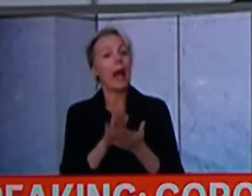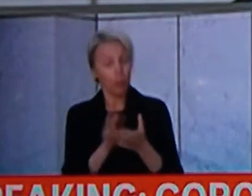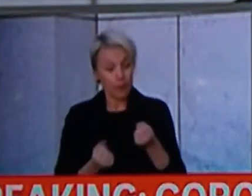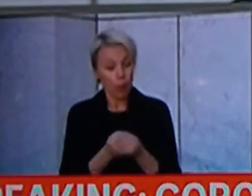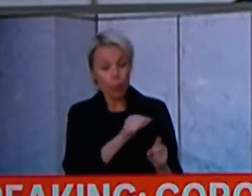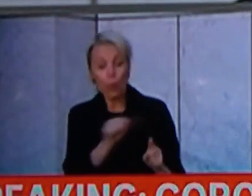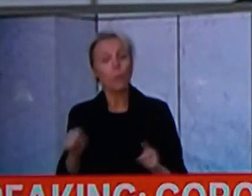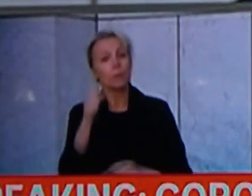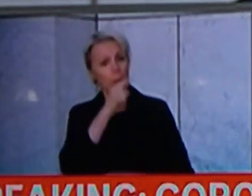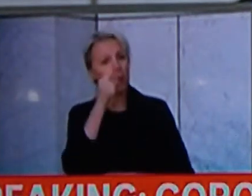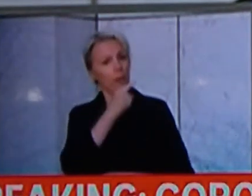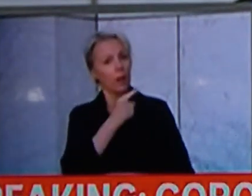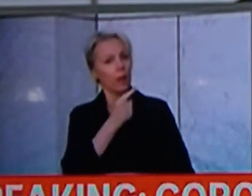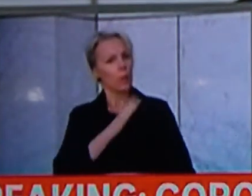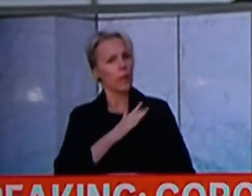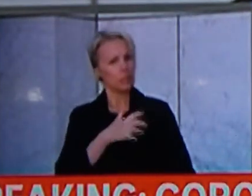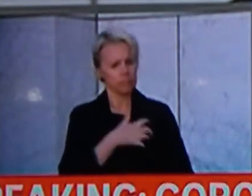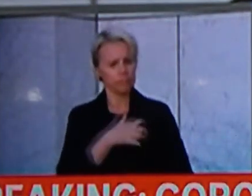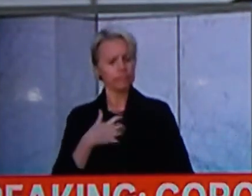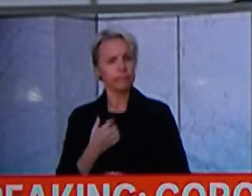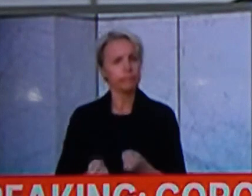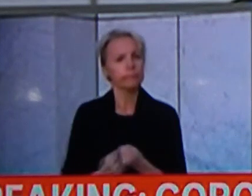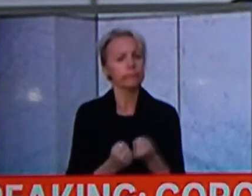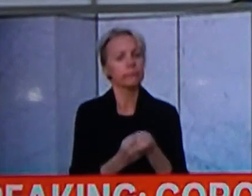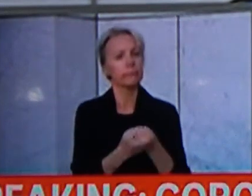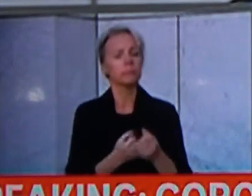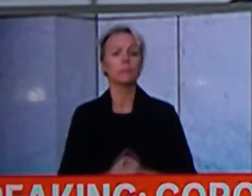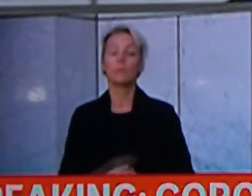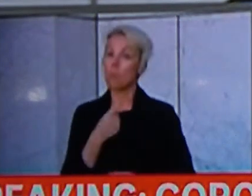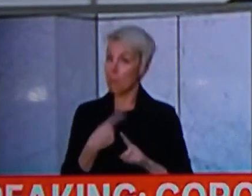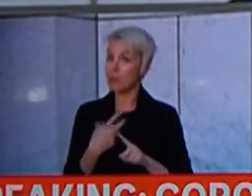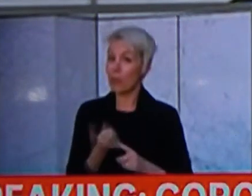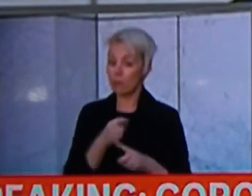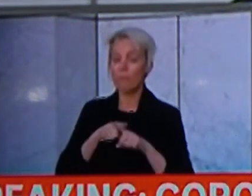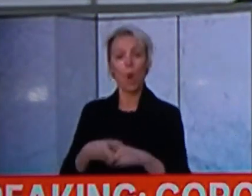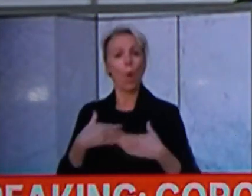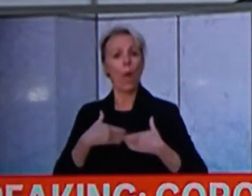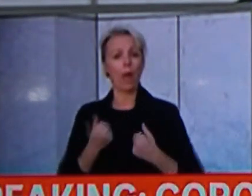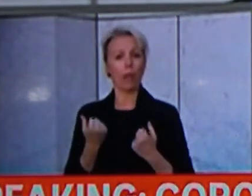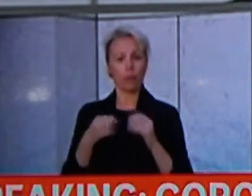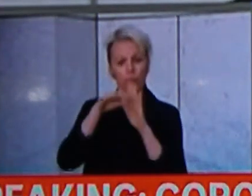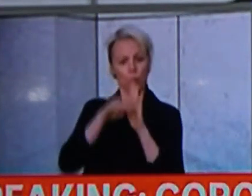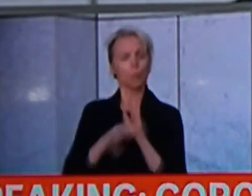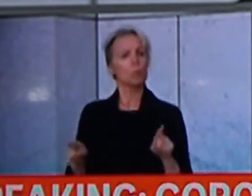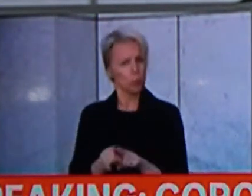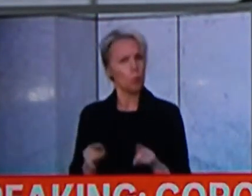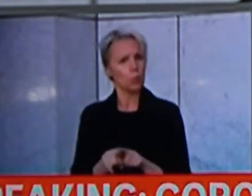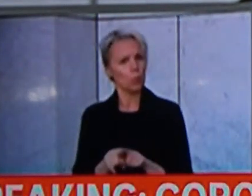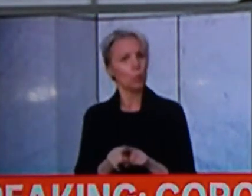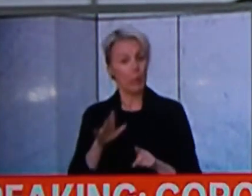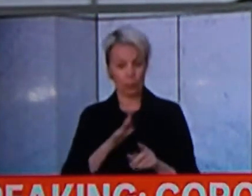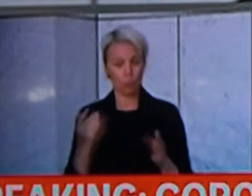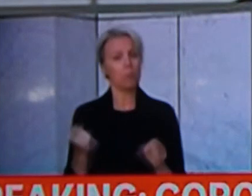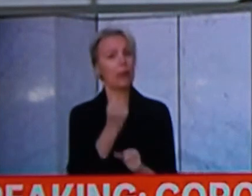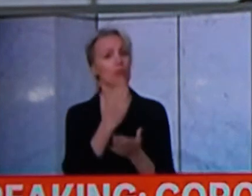the economy. We want people, where possible, subject of course to the health restrictions, ensuring that we can keep the economy